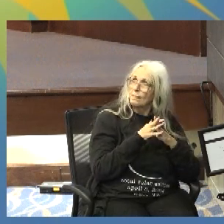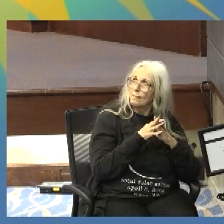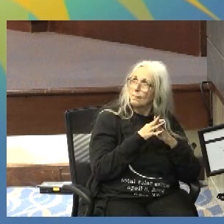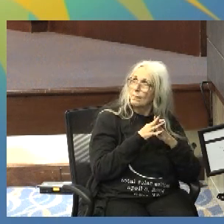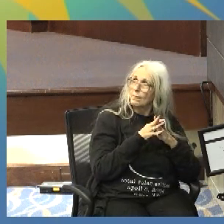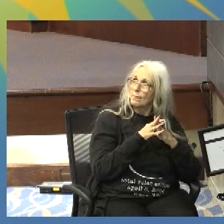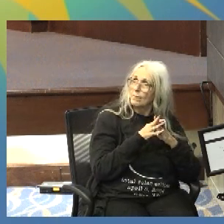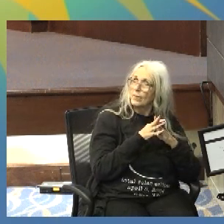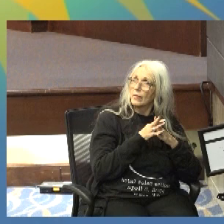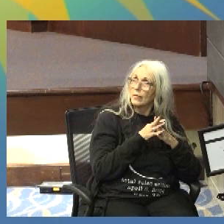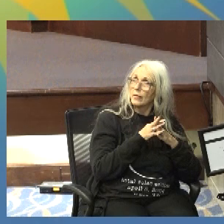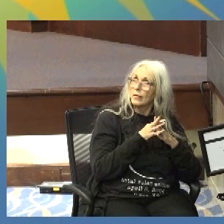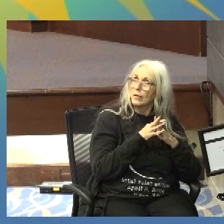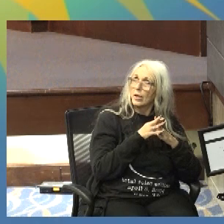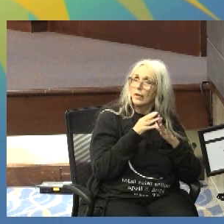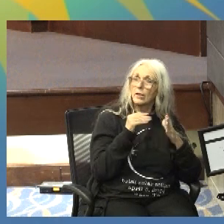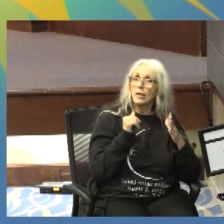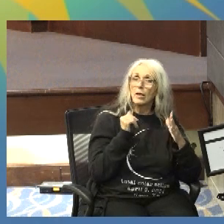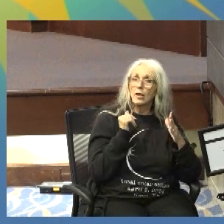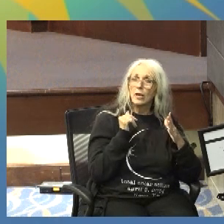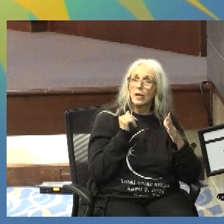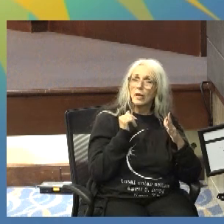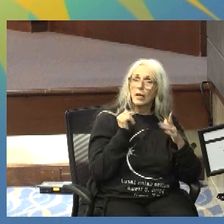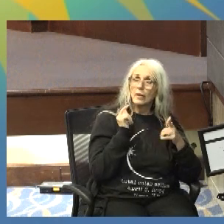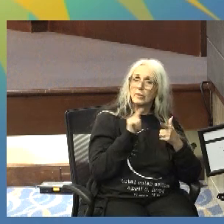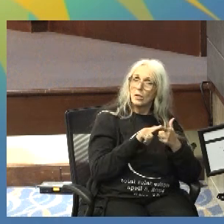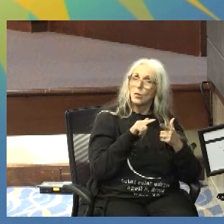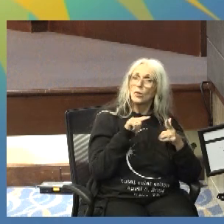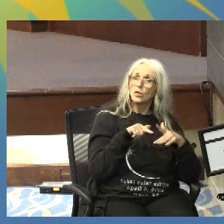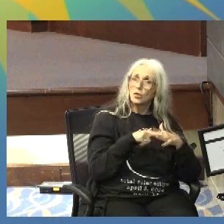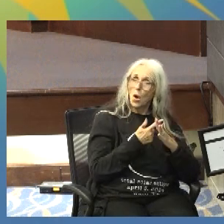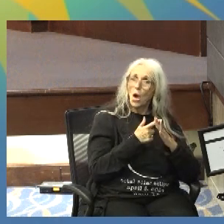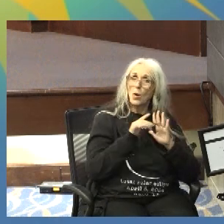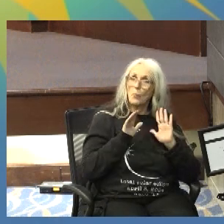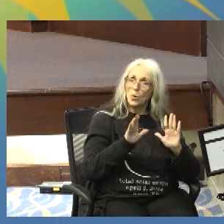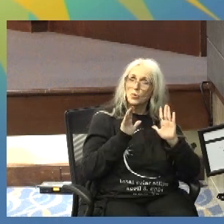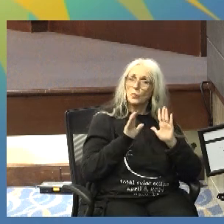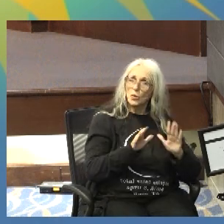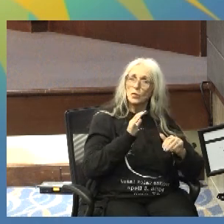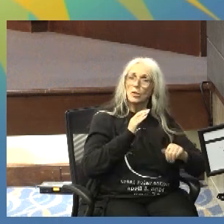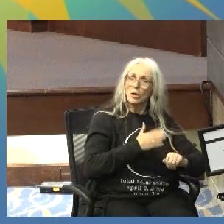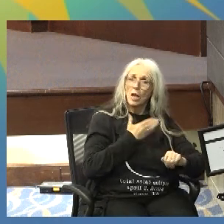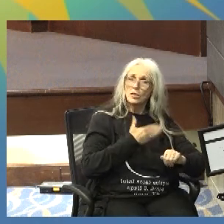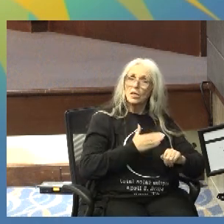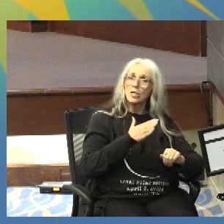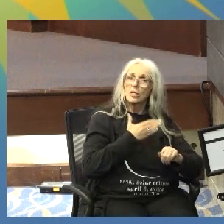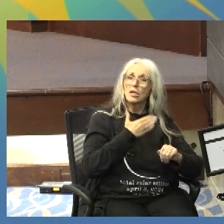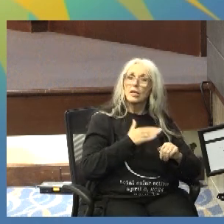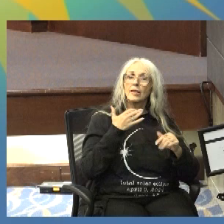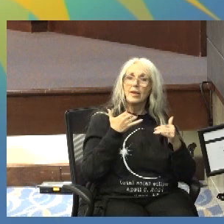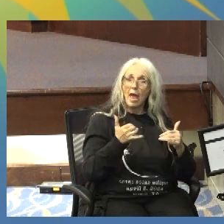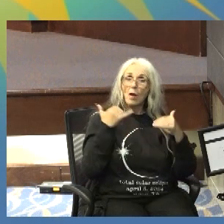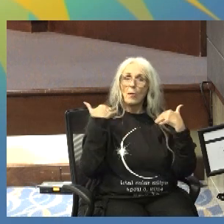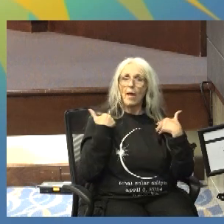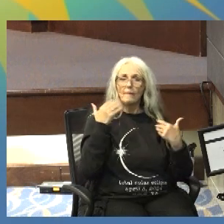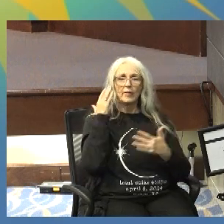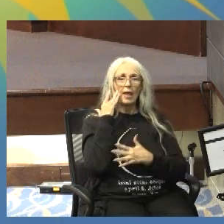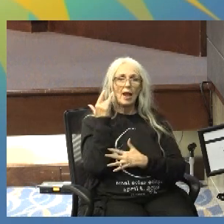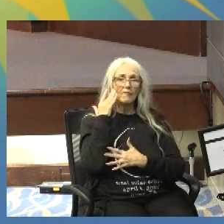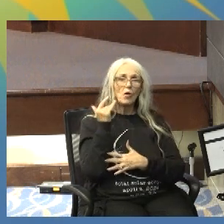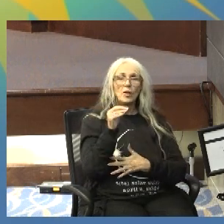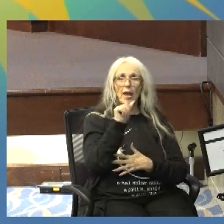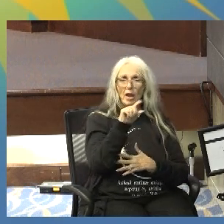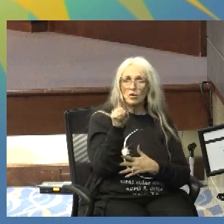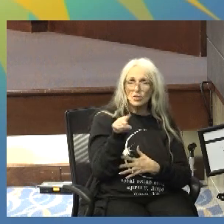of the eclipse. And up until we really started pushing our concert entertainment out, we have California,